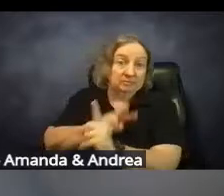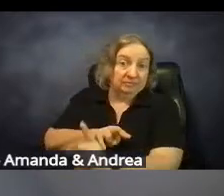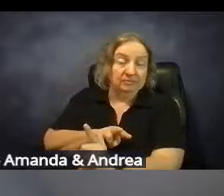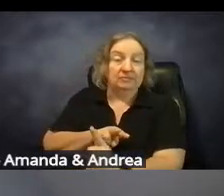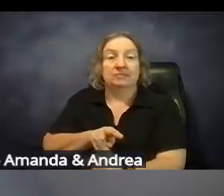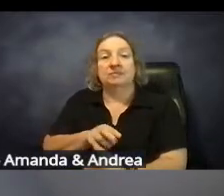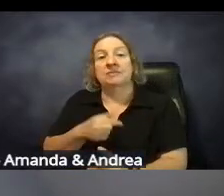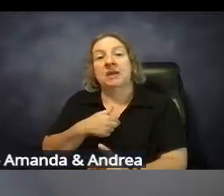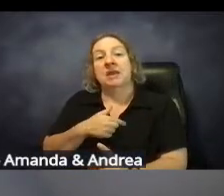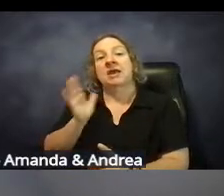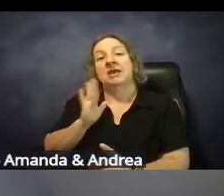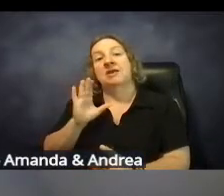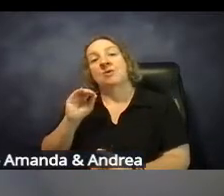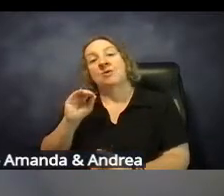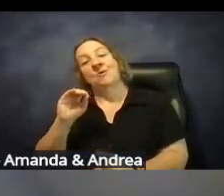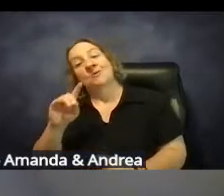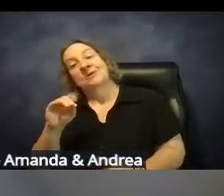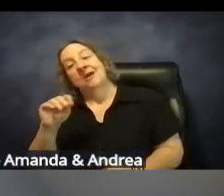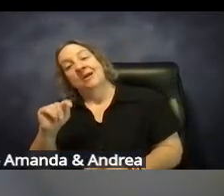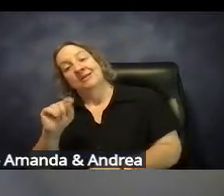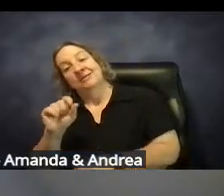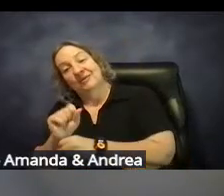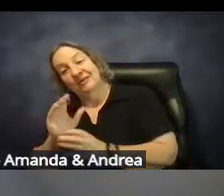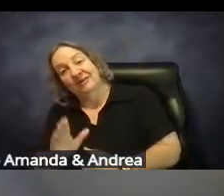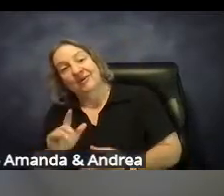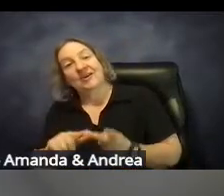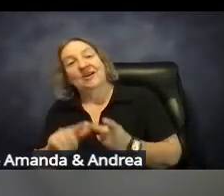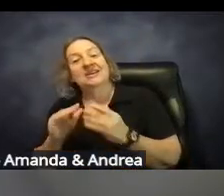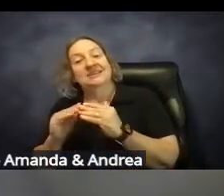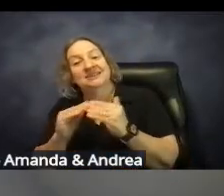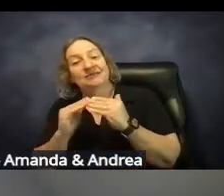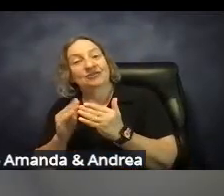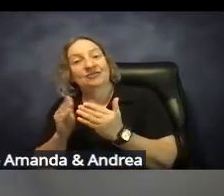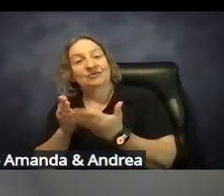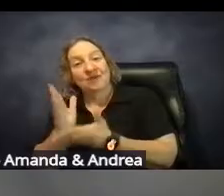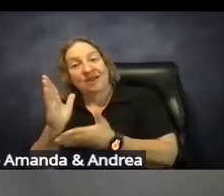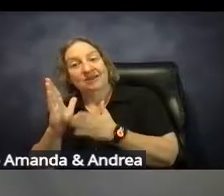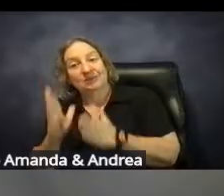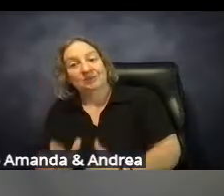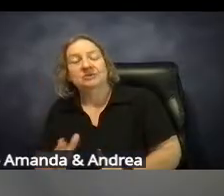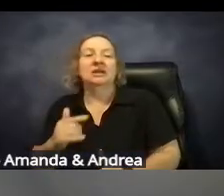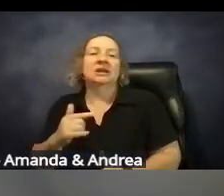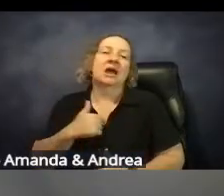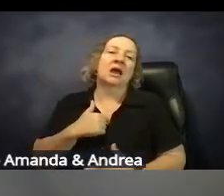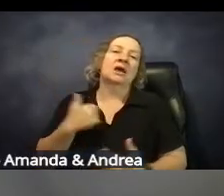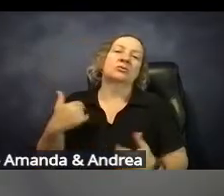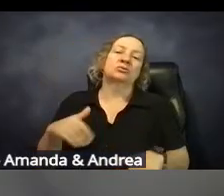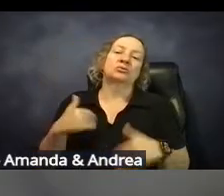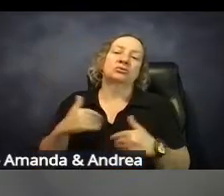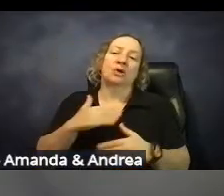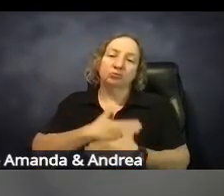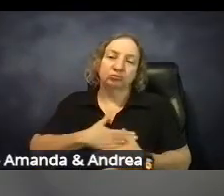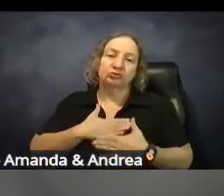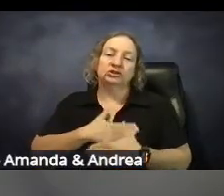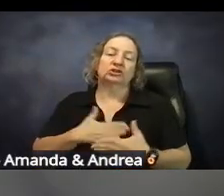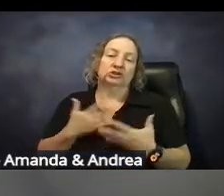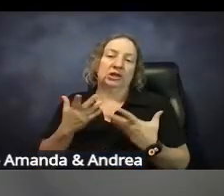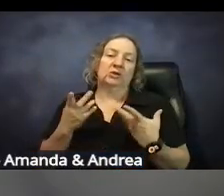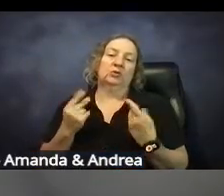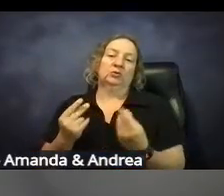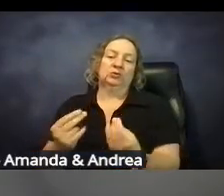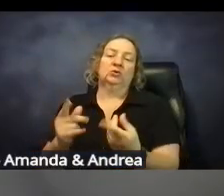a former ODOT employee in civil rights, I just greatly appreciate what we're trying to do